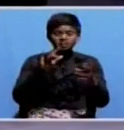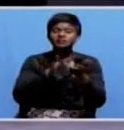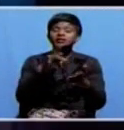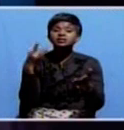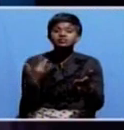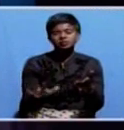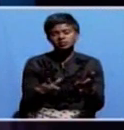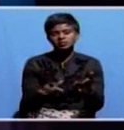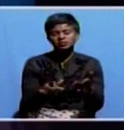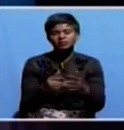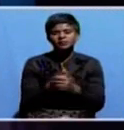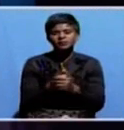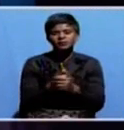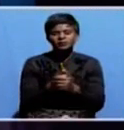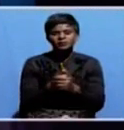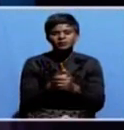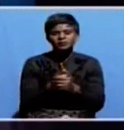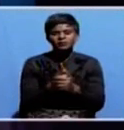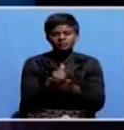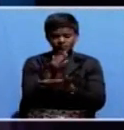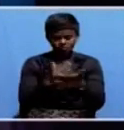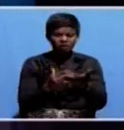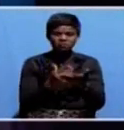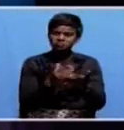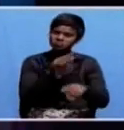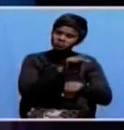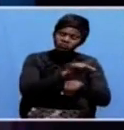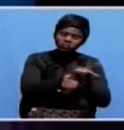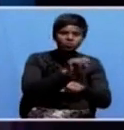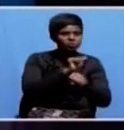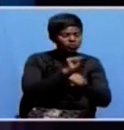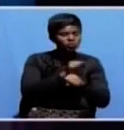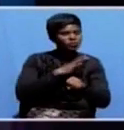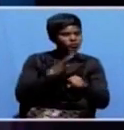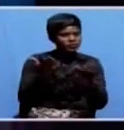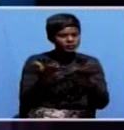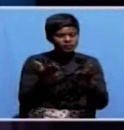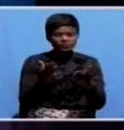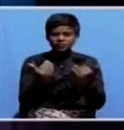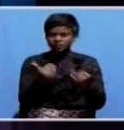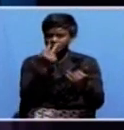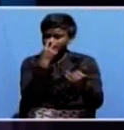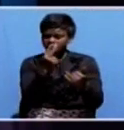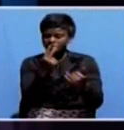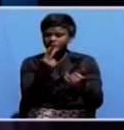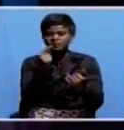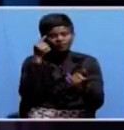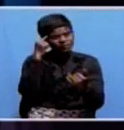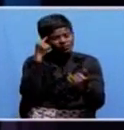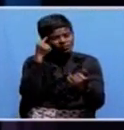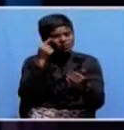And some of them not paid. Yes. And some of them died during that period. Yes. Did you sit back and think it was too